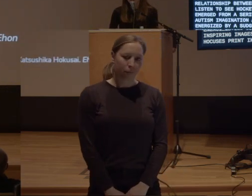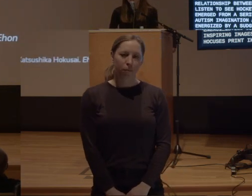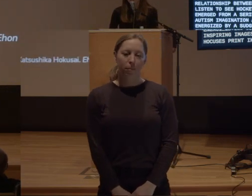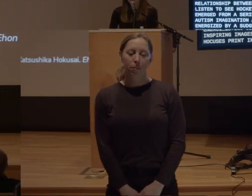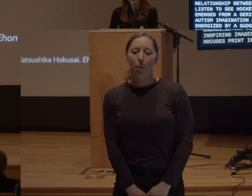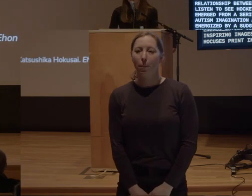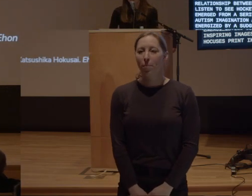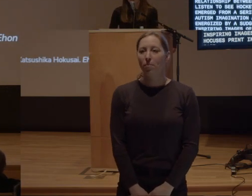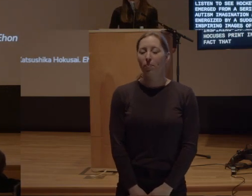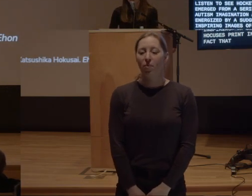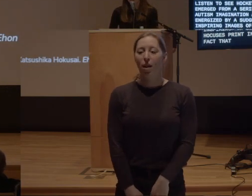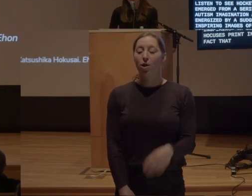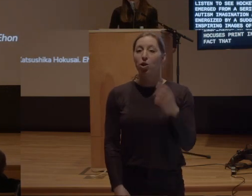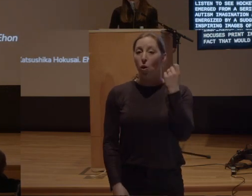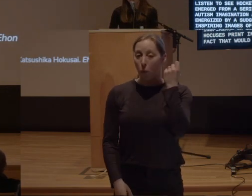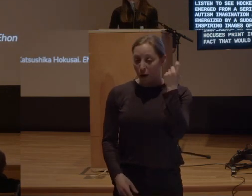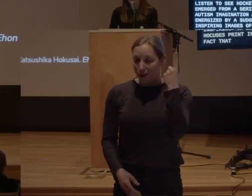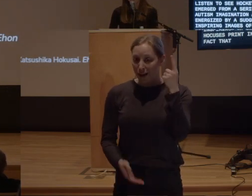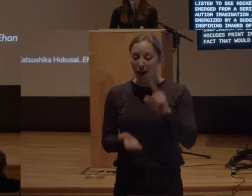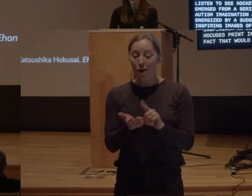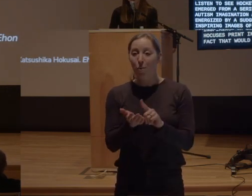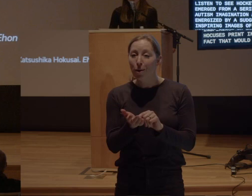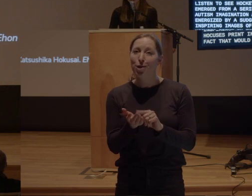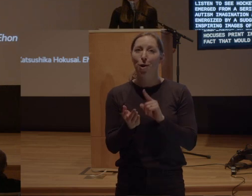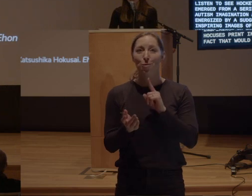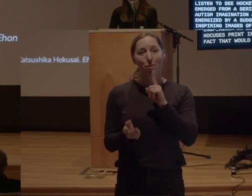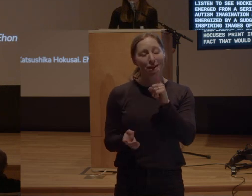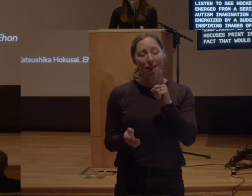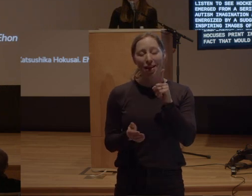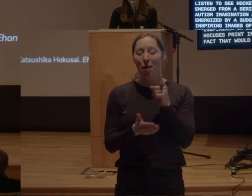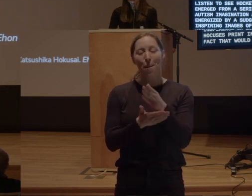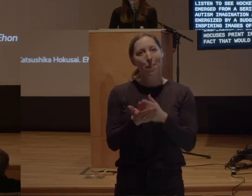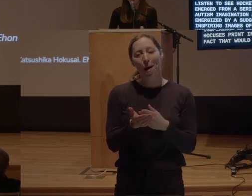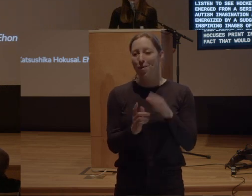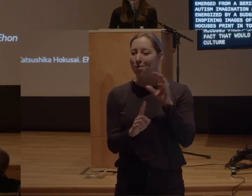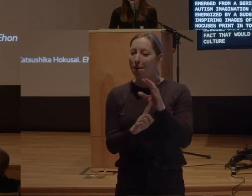The fact that woodblock prints were a form of popular culture